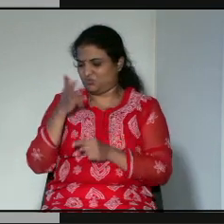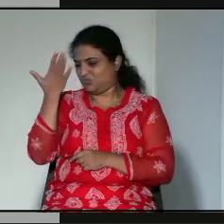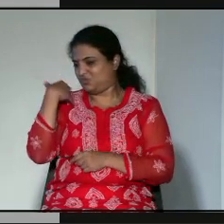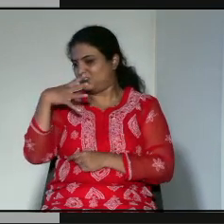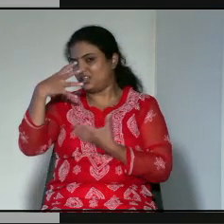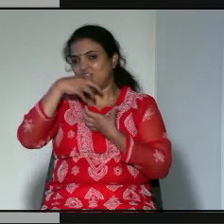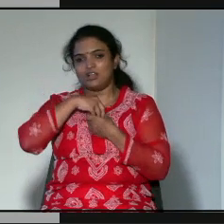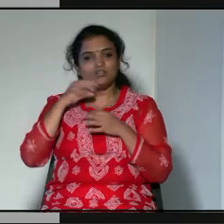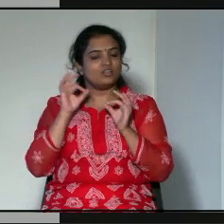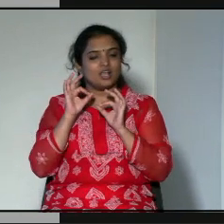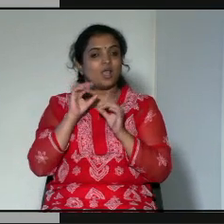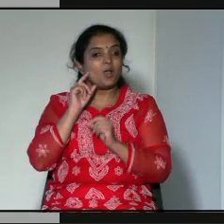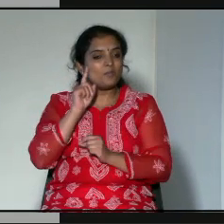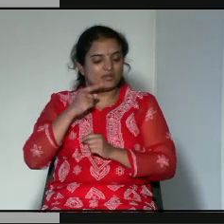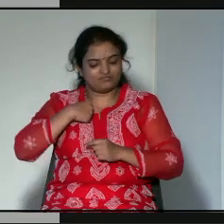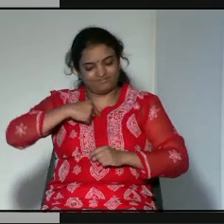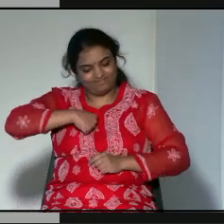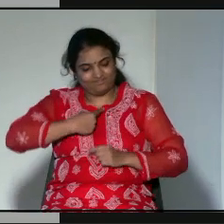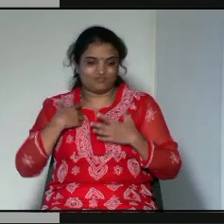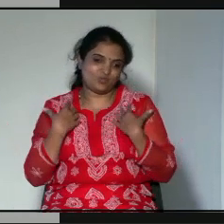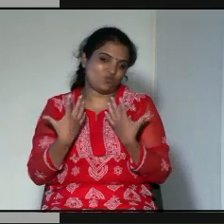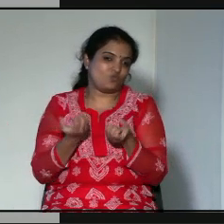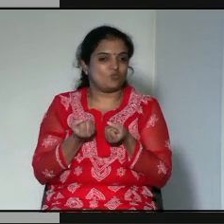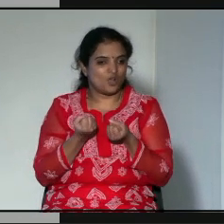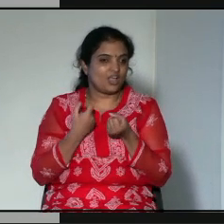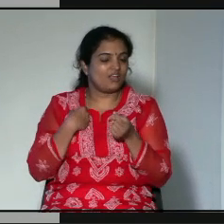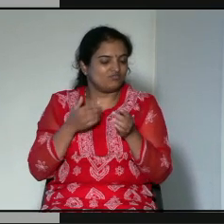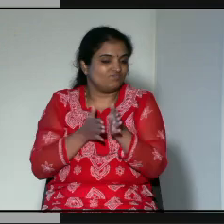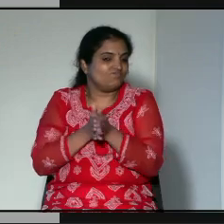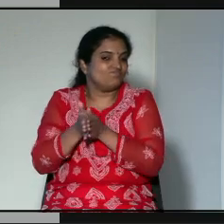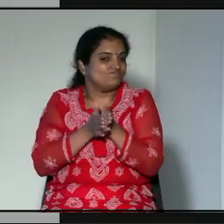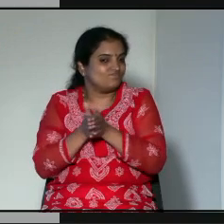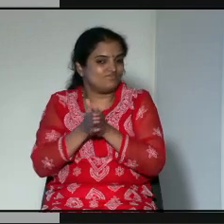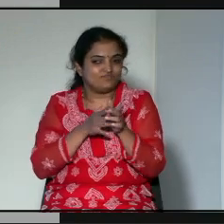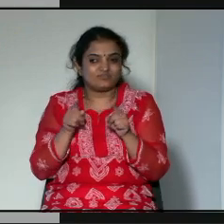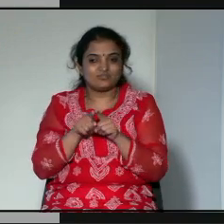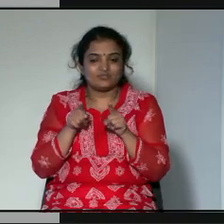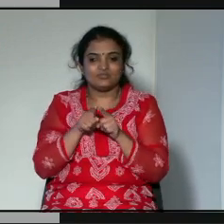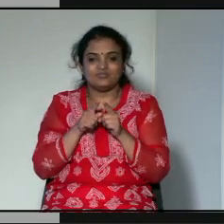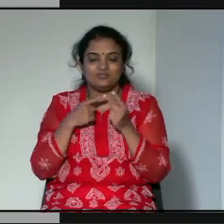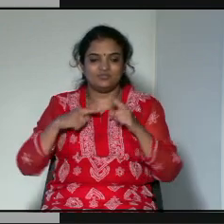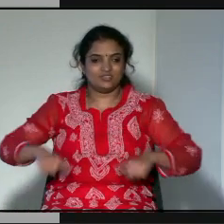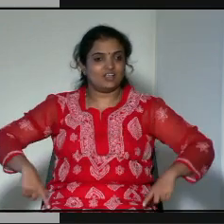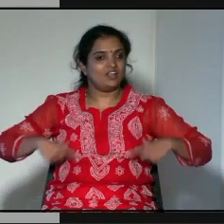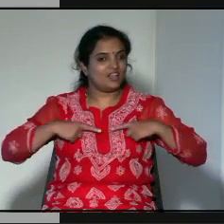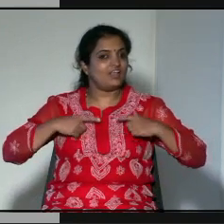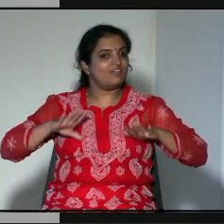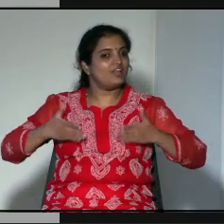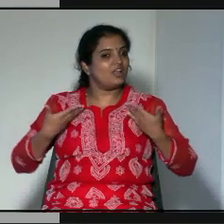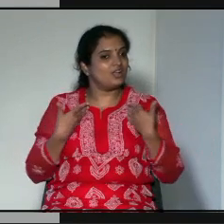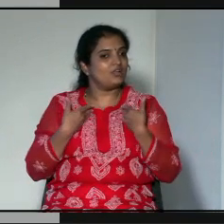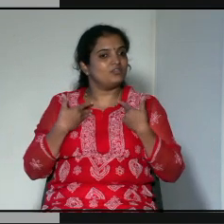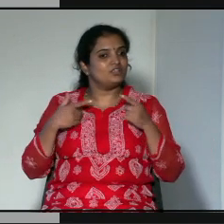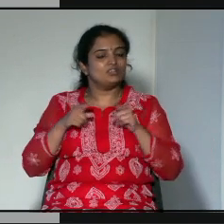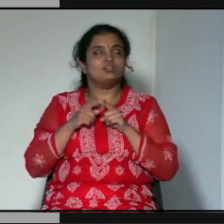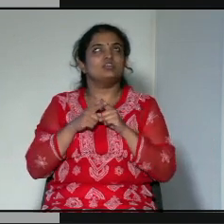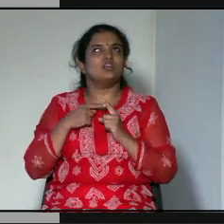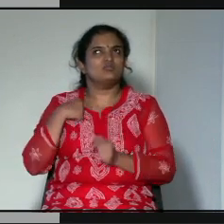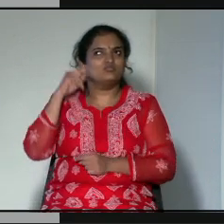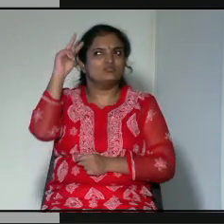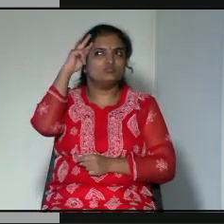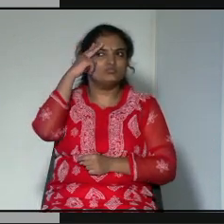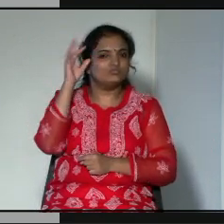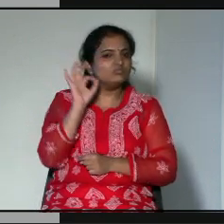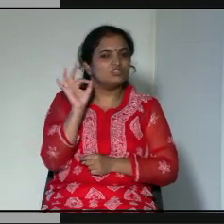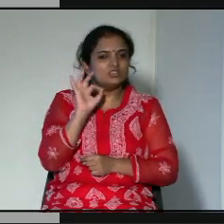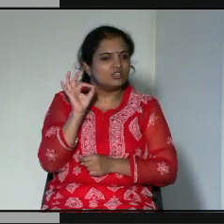to invent for herself. And while she passionately embraced this life, she remained in no doubt about the singularity